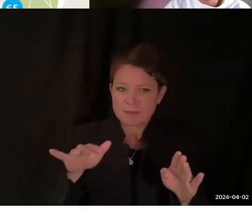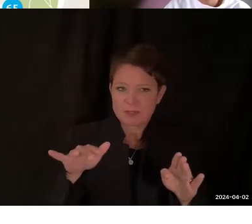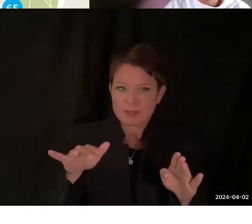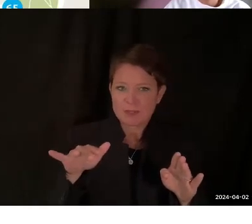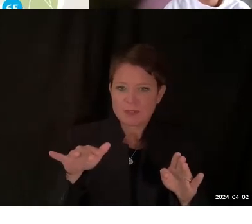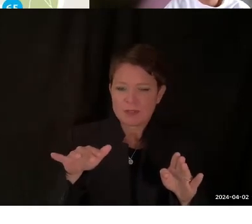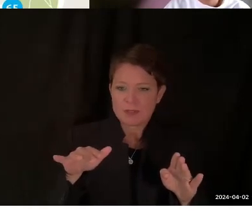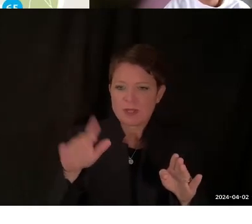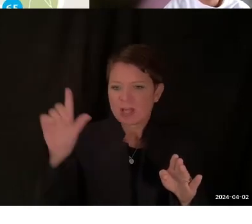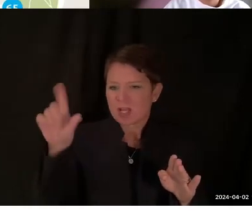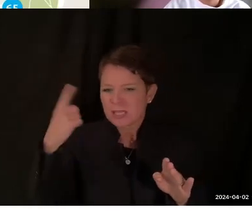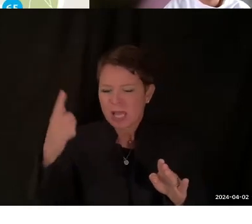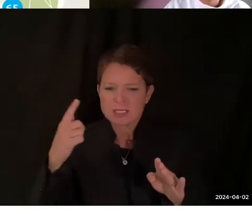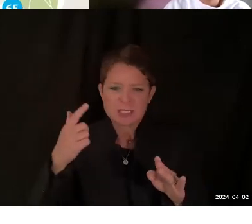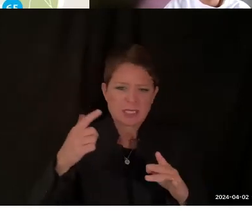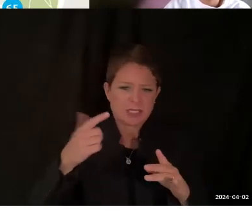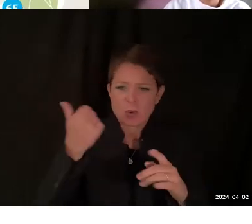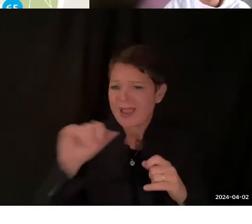you go to London, you know,